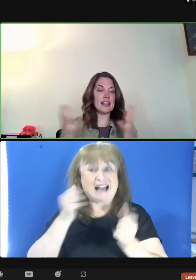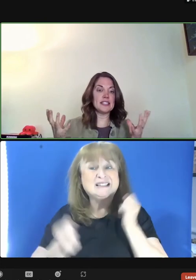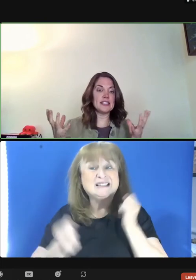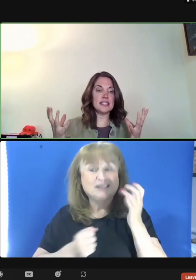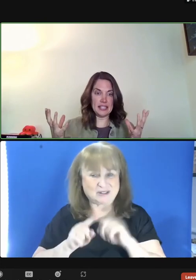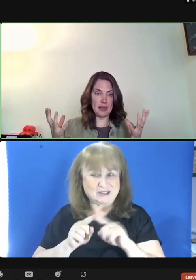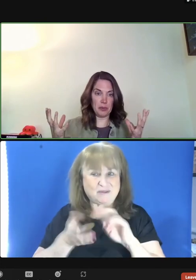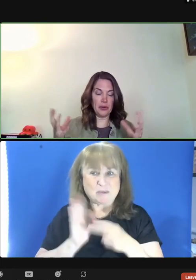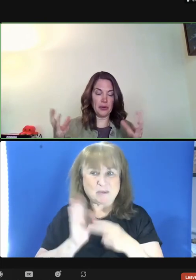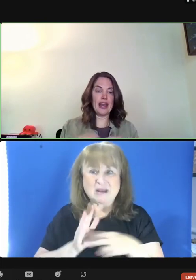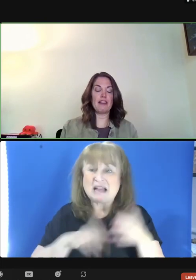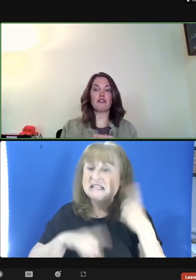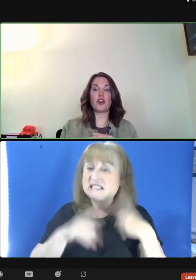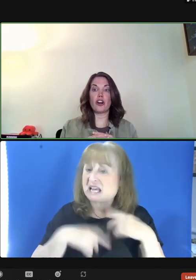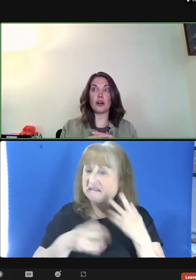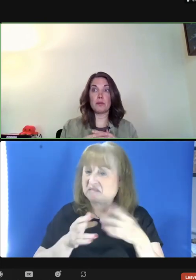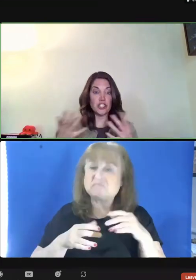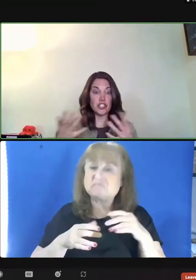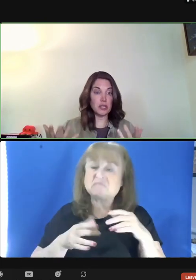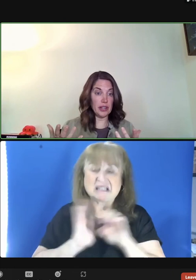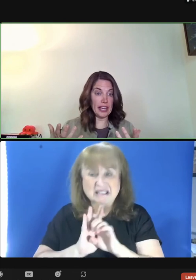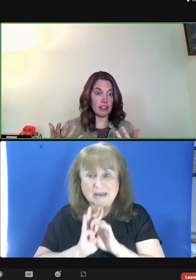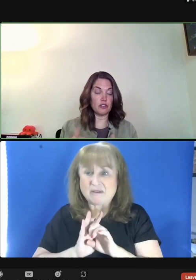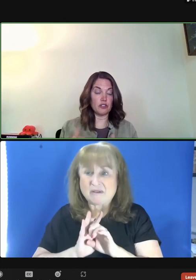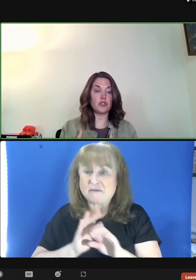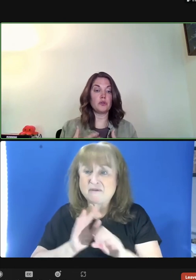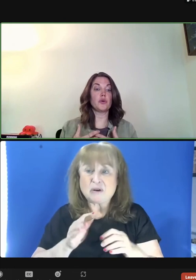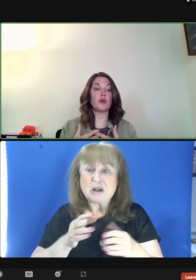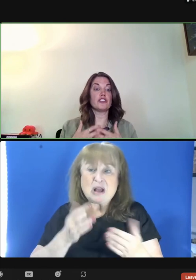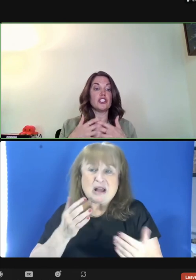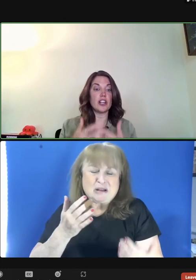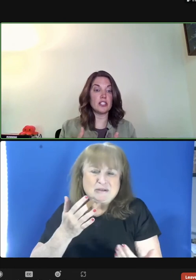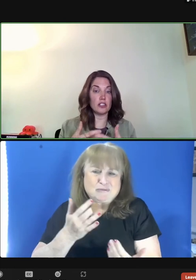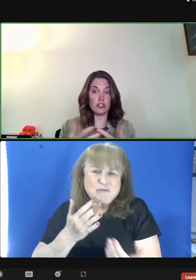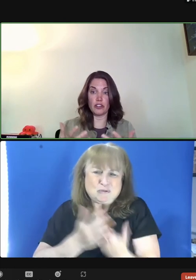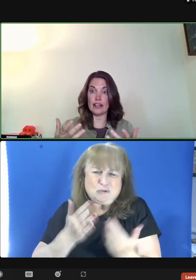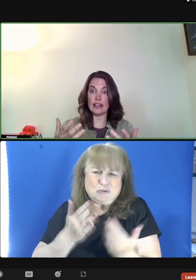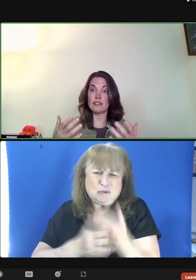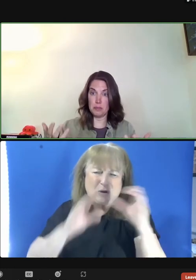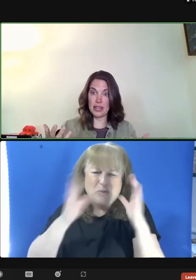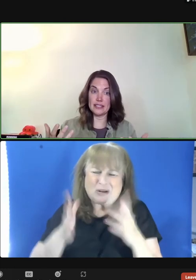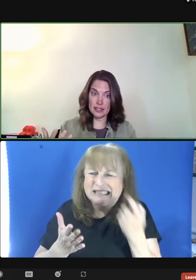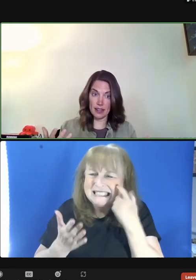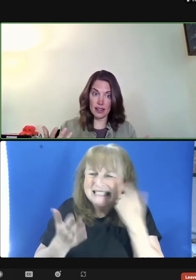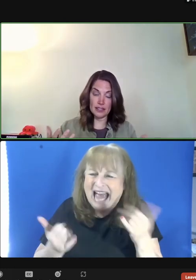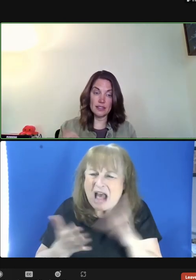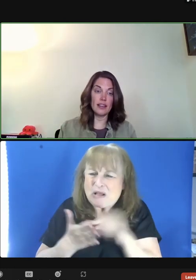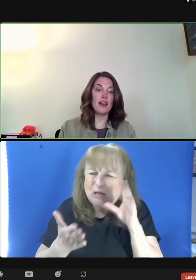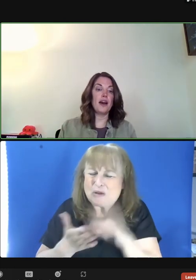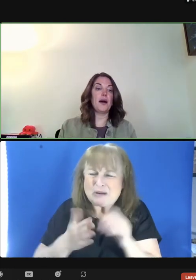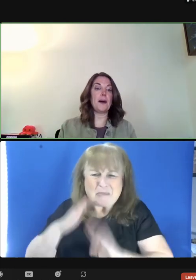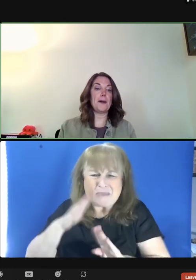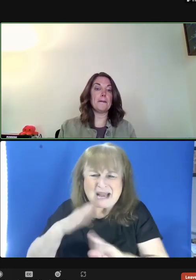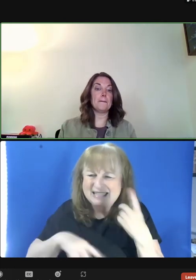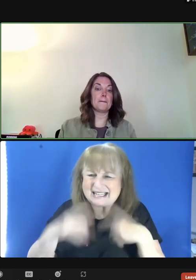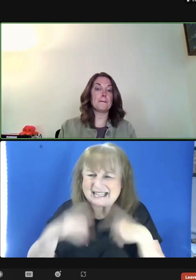purposes. Let's take signs as an example. And for our emerging communicators, our students who are just learning some basic